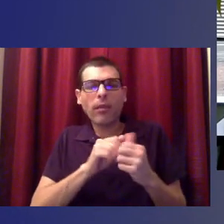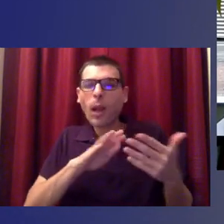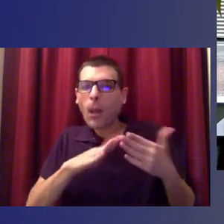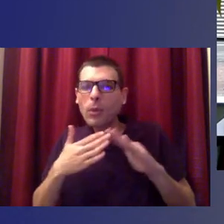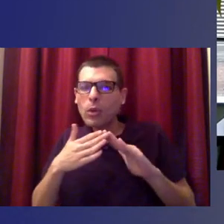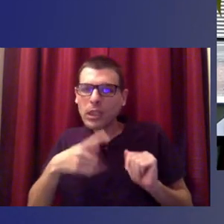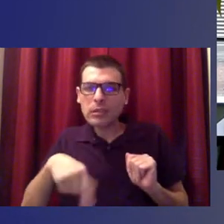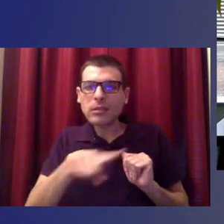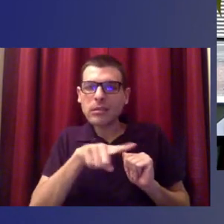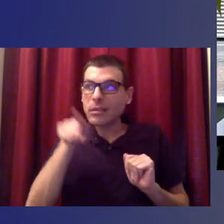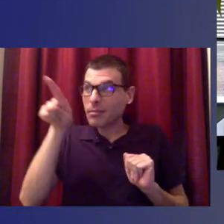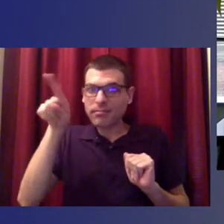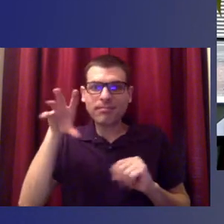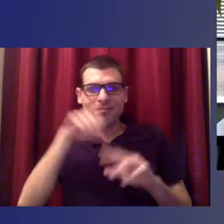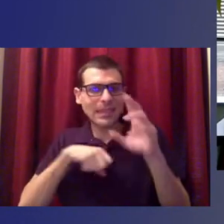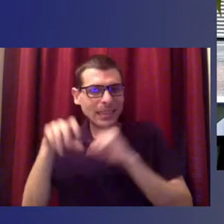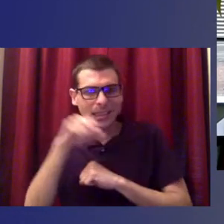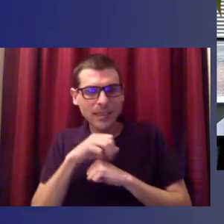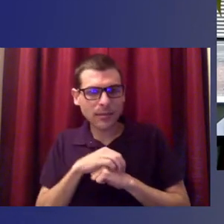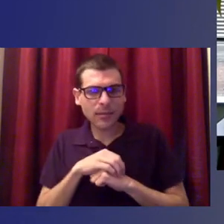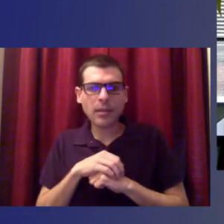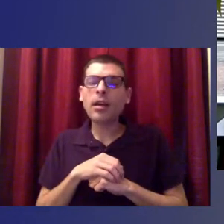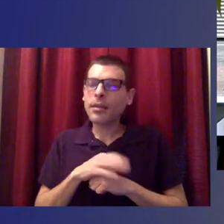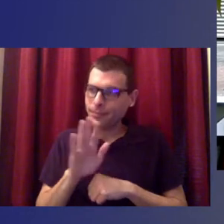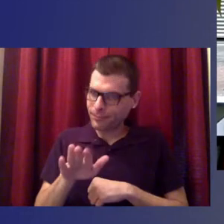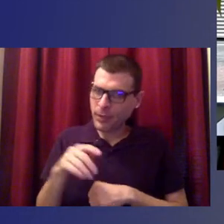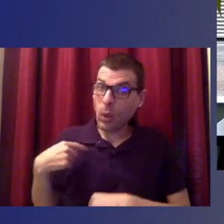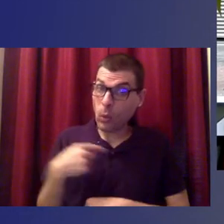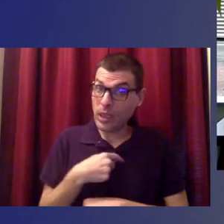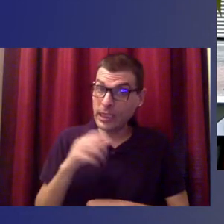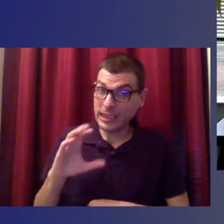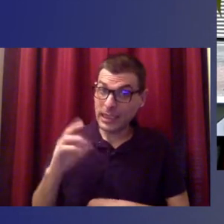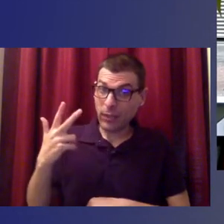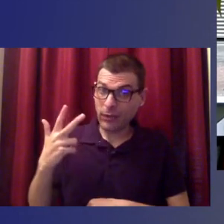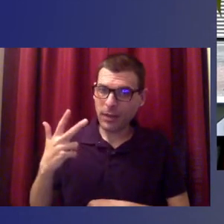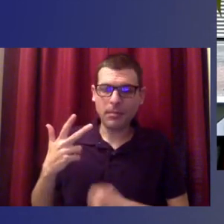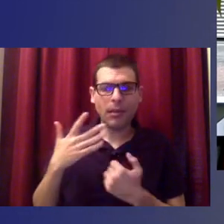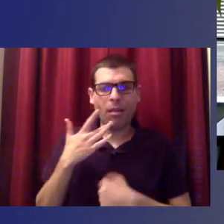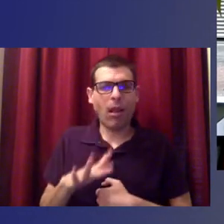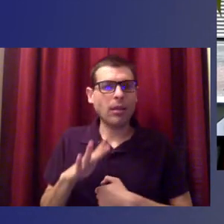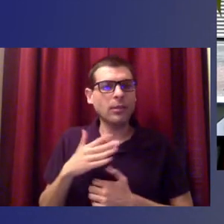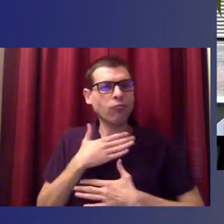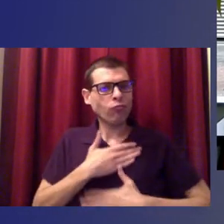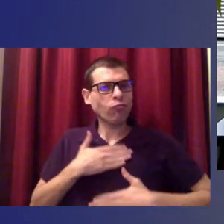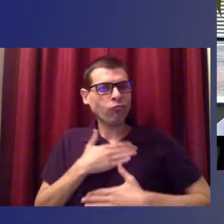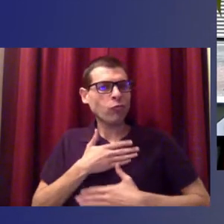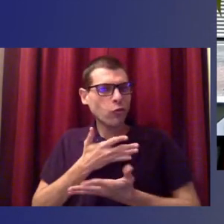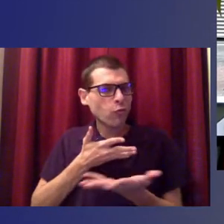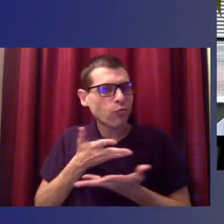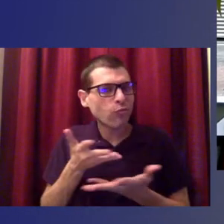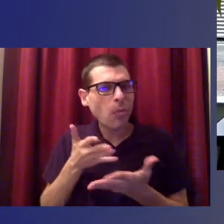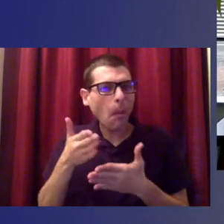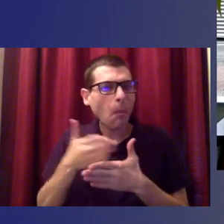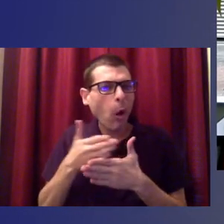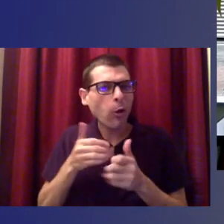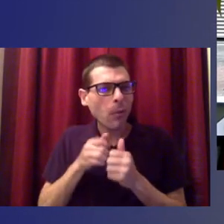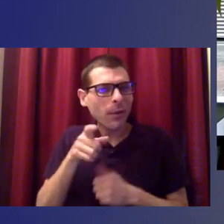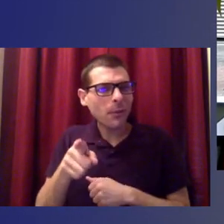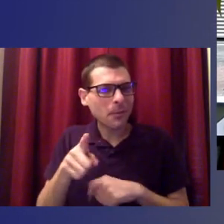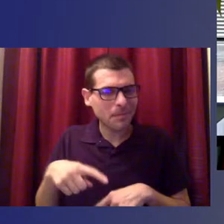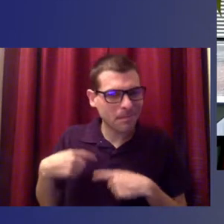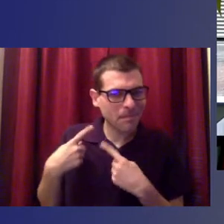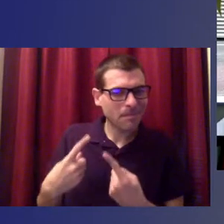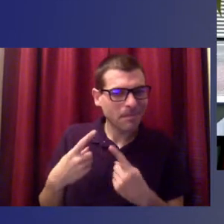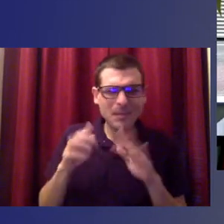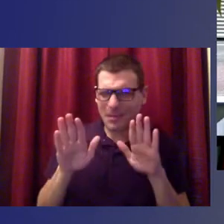partner with you all on that work of setting up some of the satellite sites. It's been wonderful. We don't have a ton of time. I